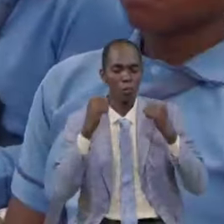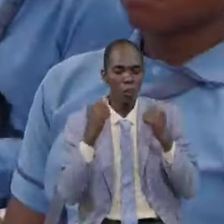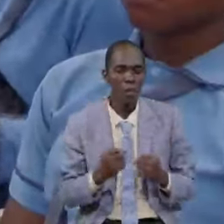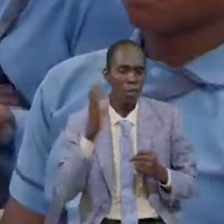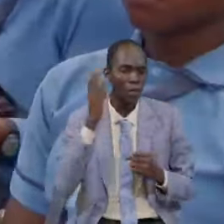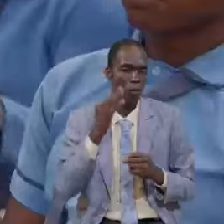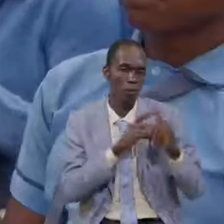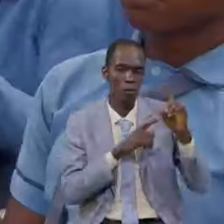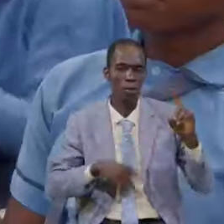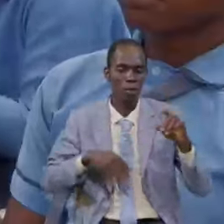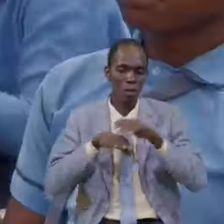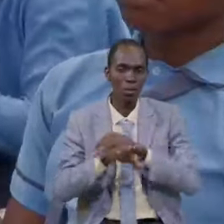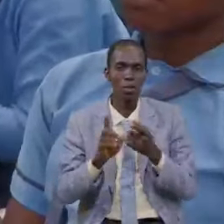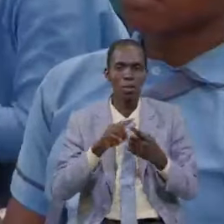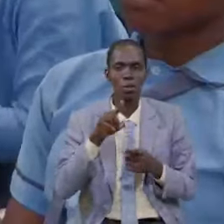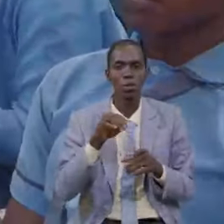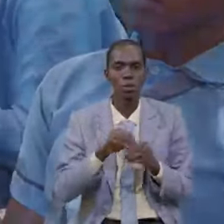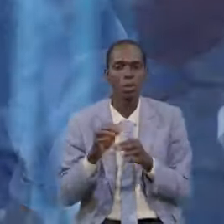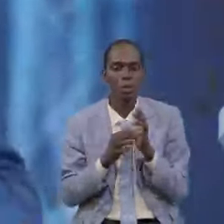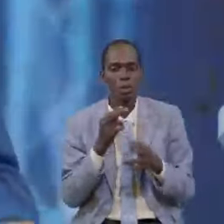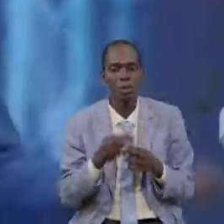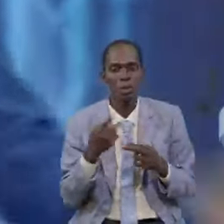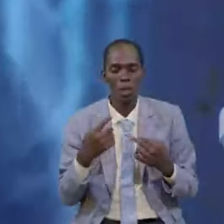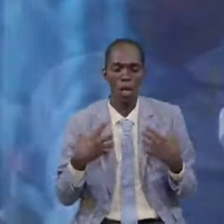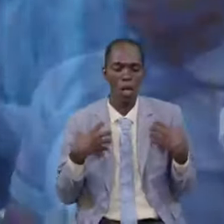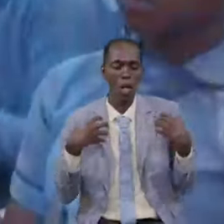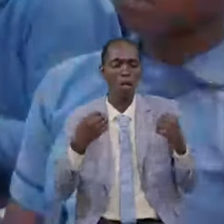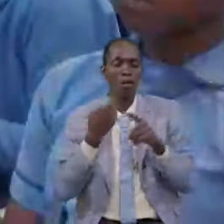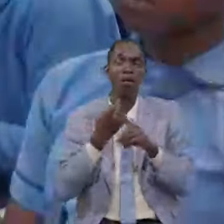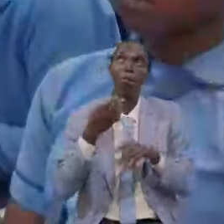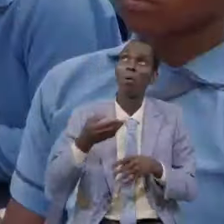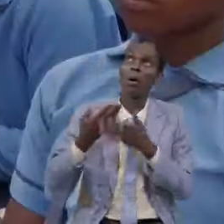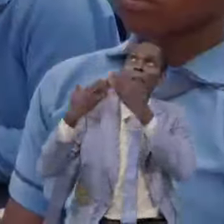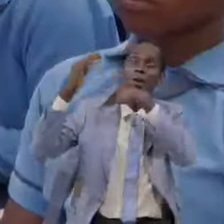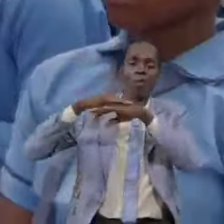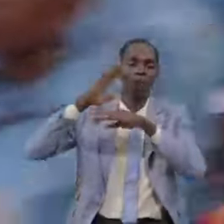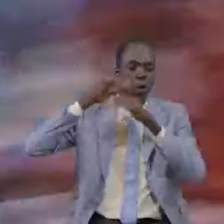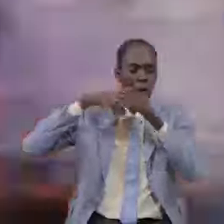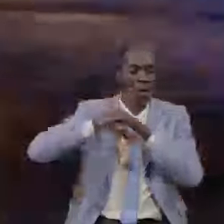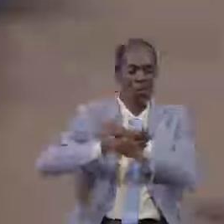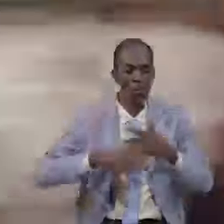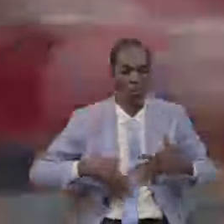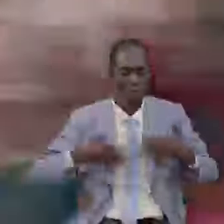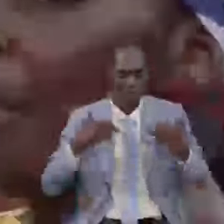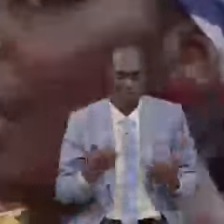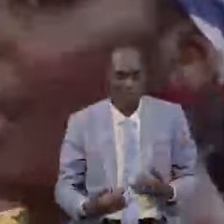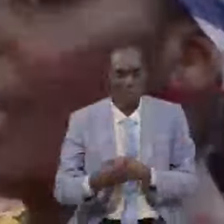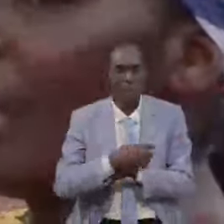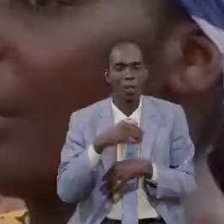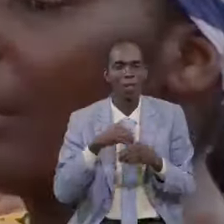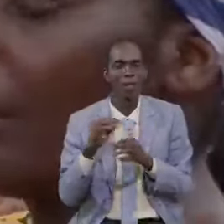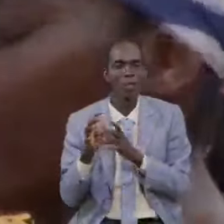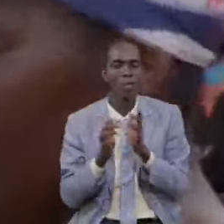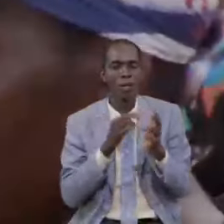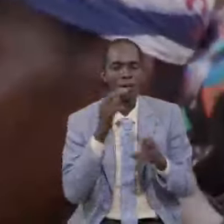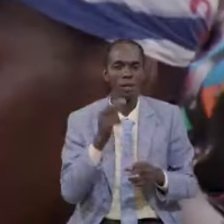courage coming from on high will enter into your life even today in Jesus' name. The